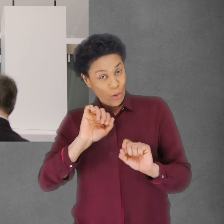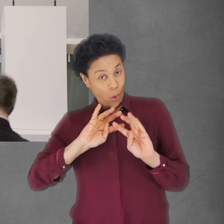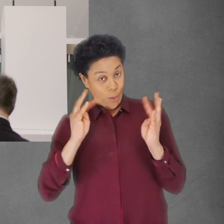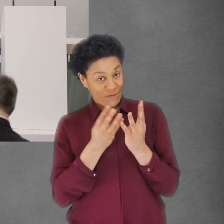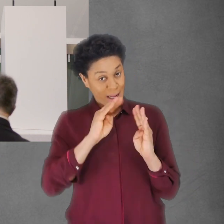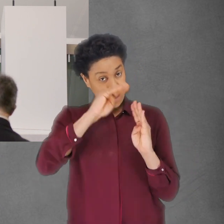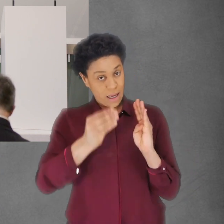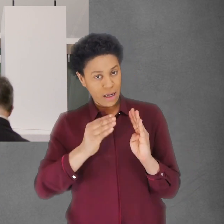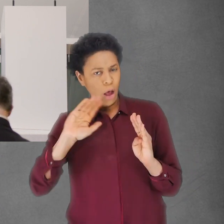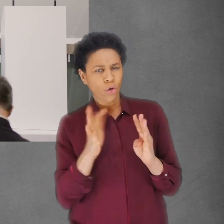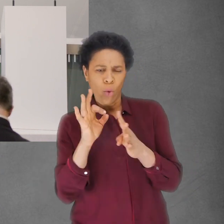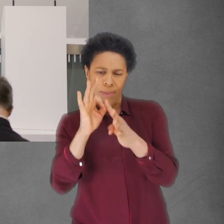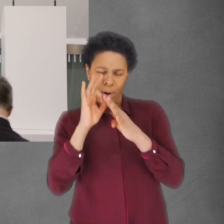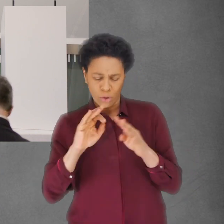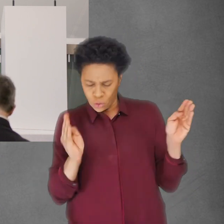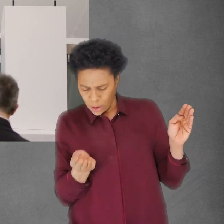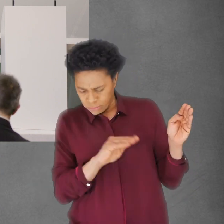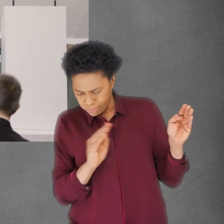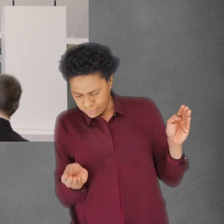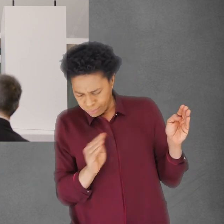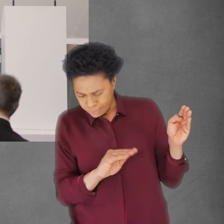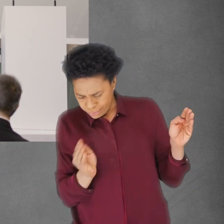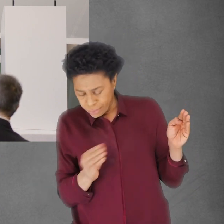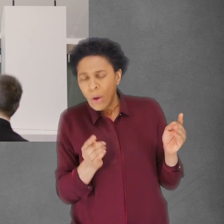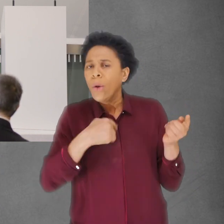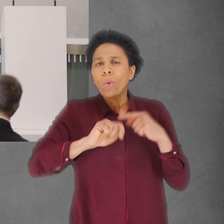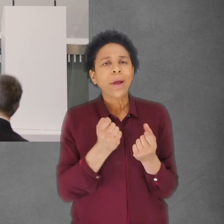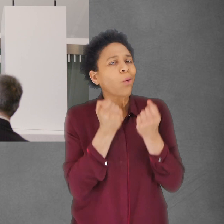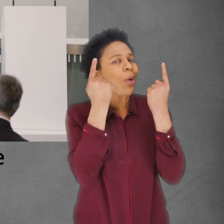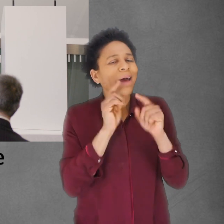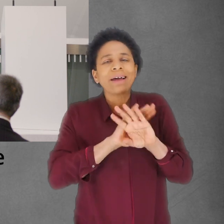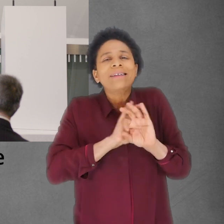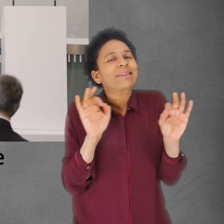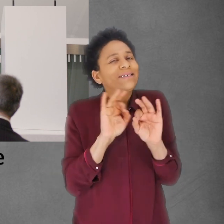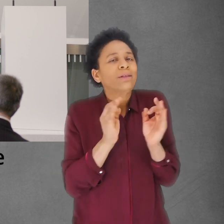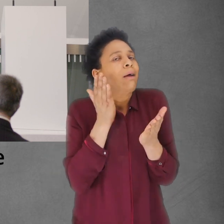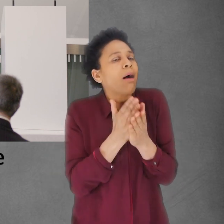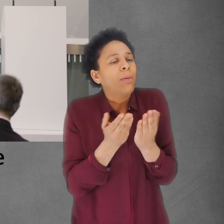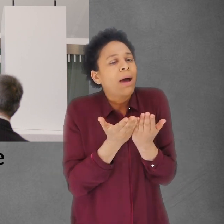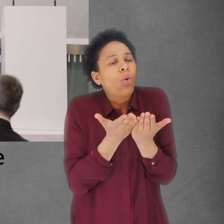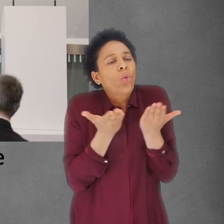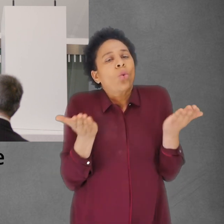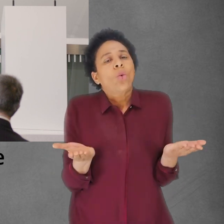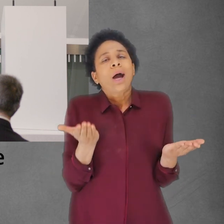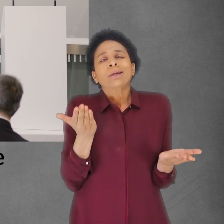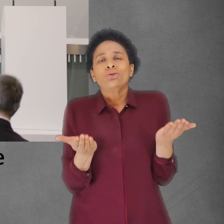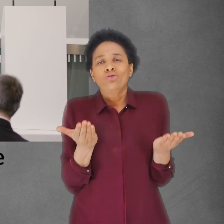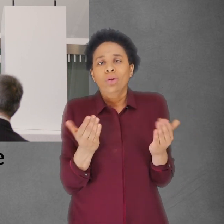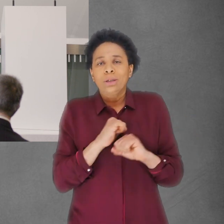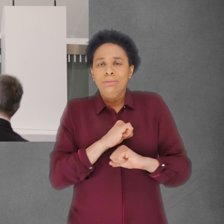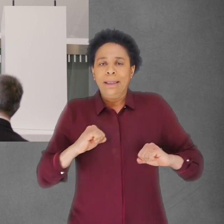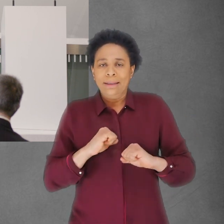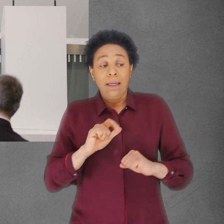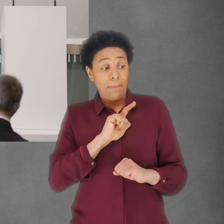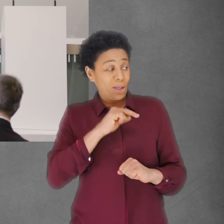And even with your pavilion and with all the proposals that we went through, we were very much aware that there isn't such thing